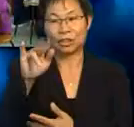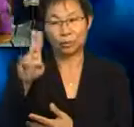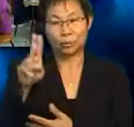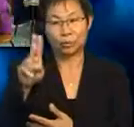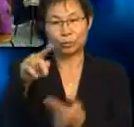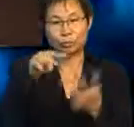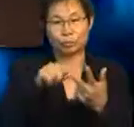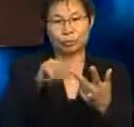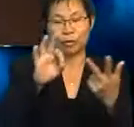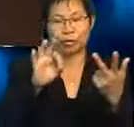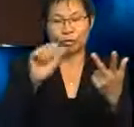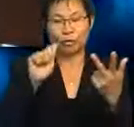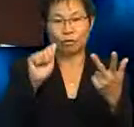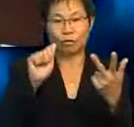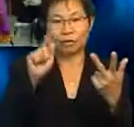Hidayu,